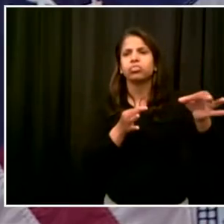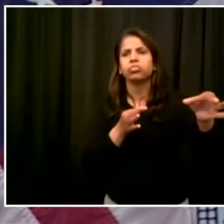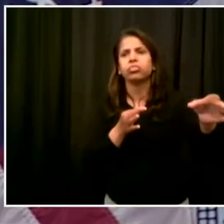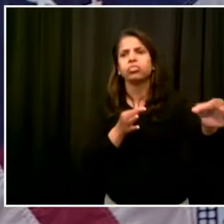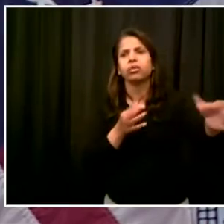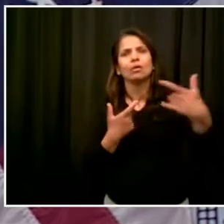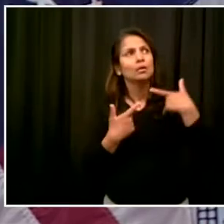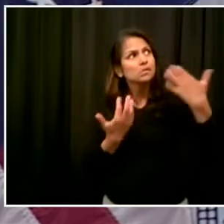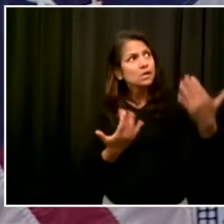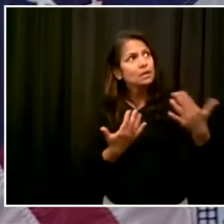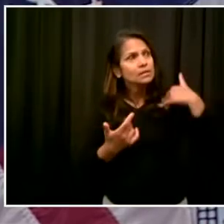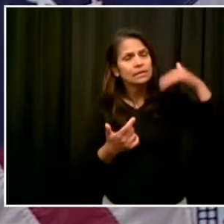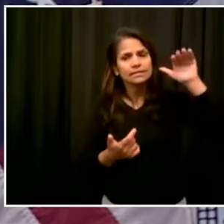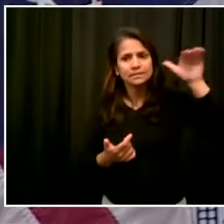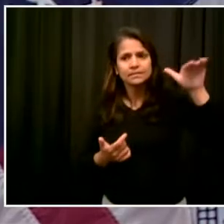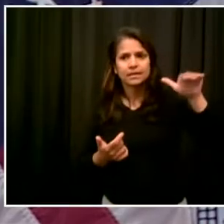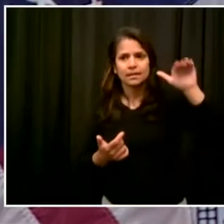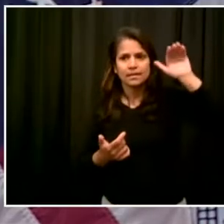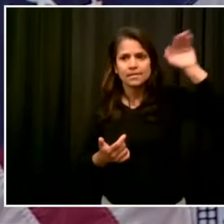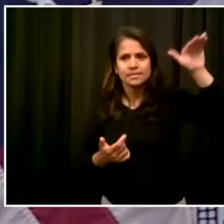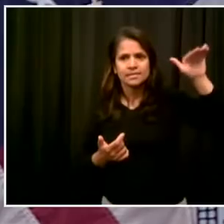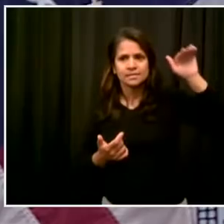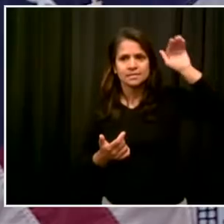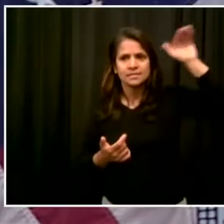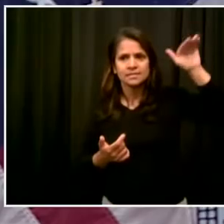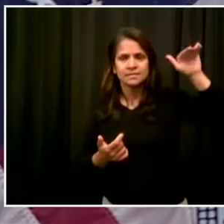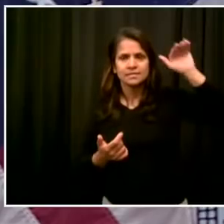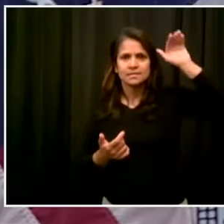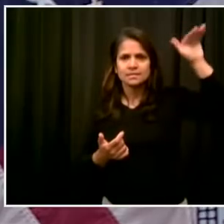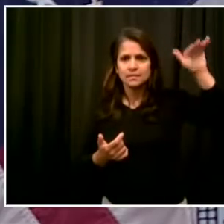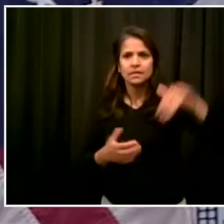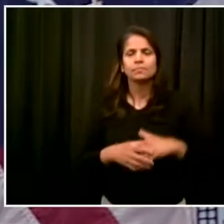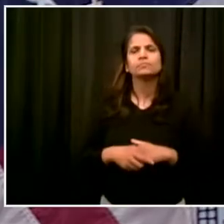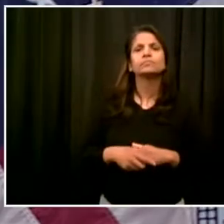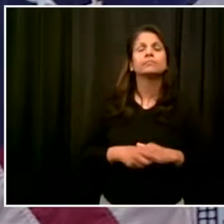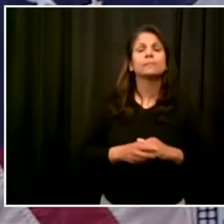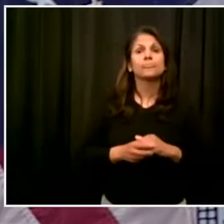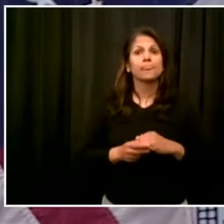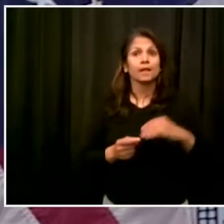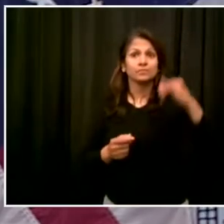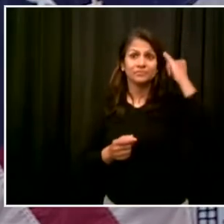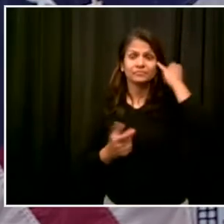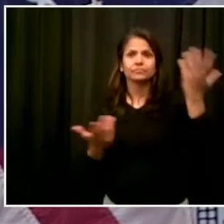we have. That means we're $1 billion short. That means we have to turn